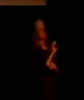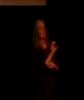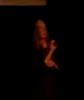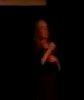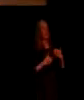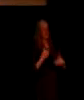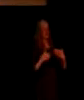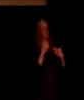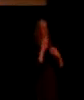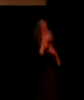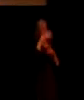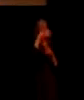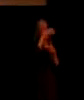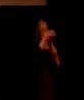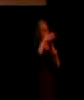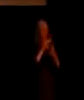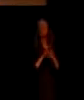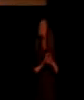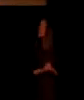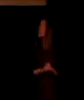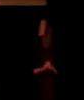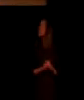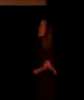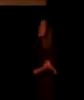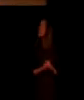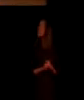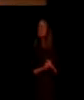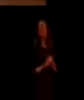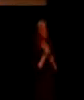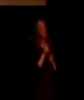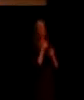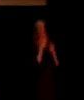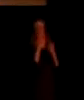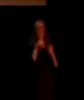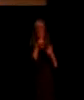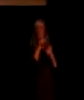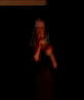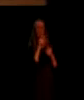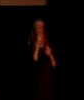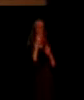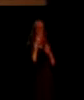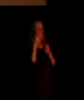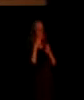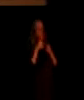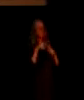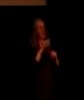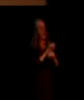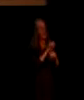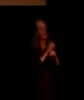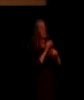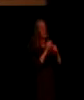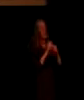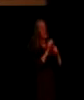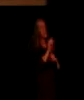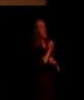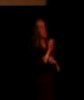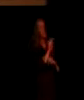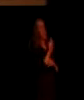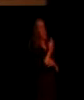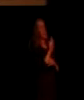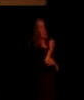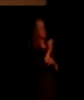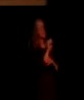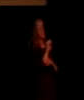probably a fair number of you have seen or maybe even worked with Landsat satellites over the